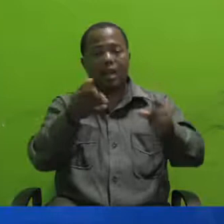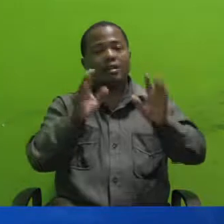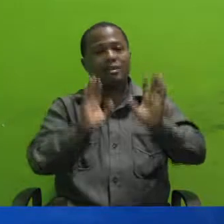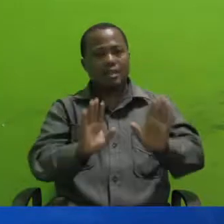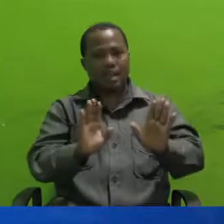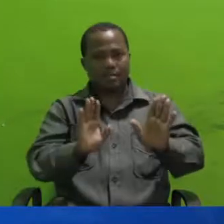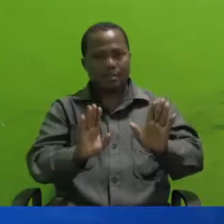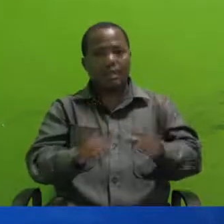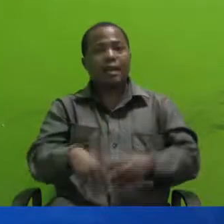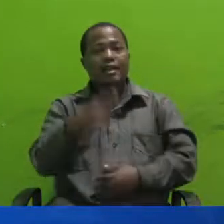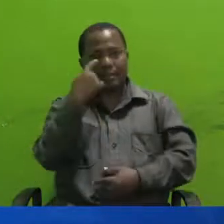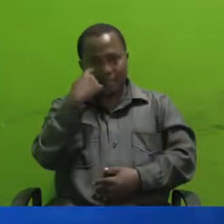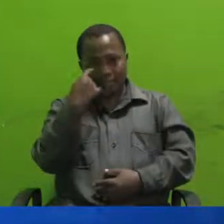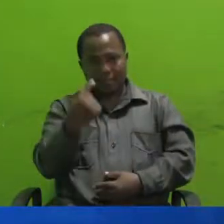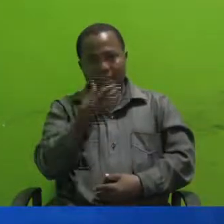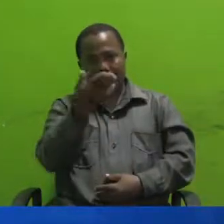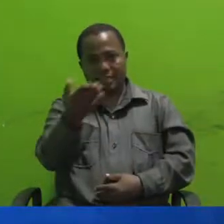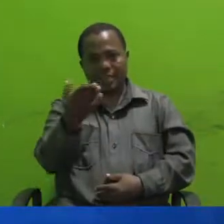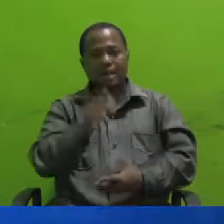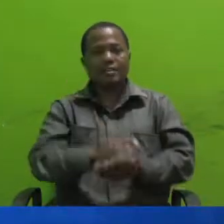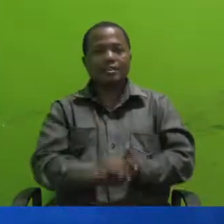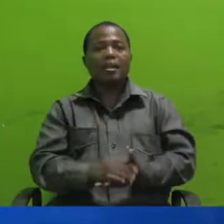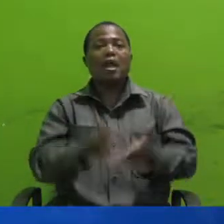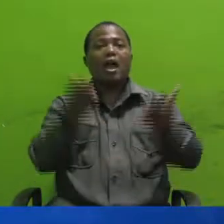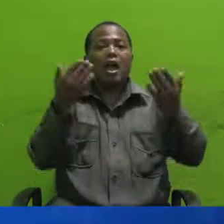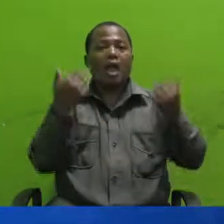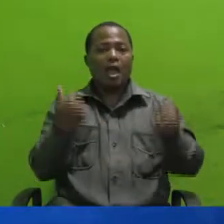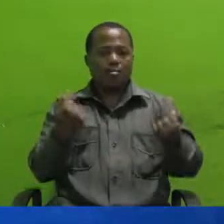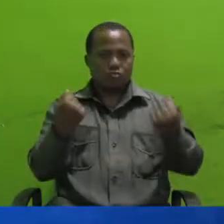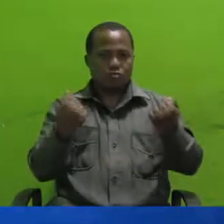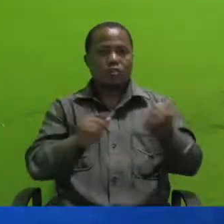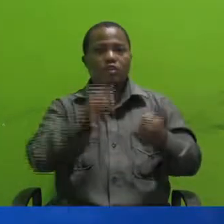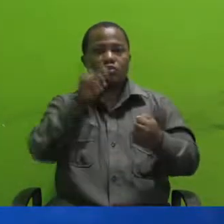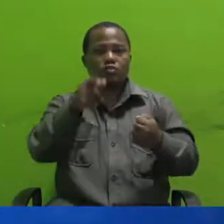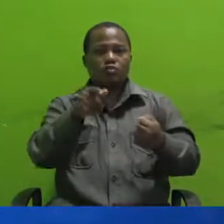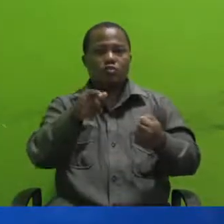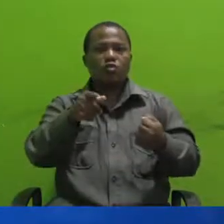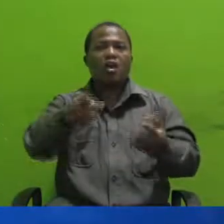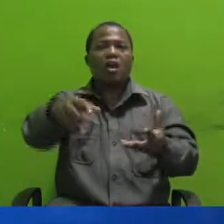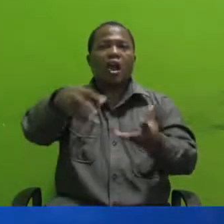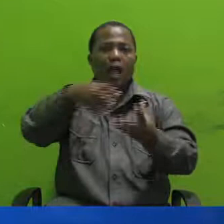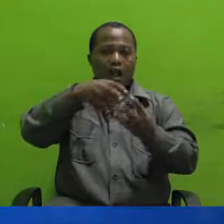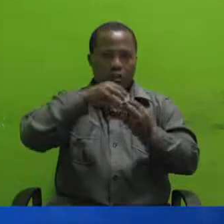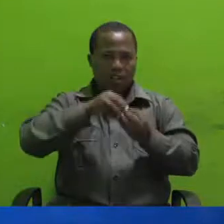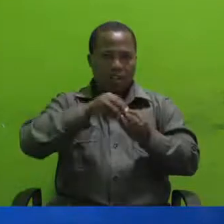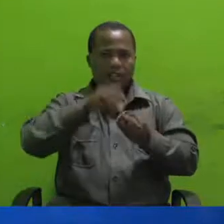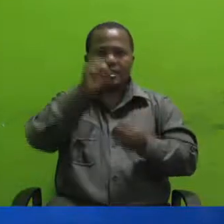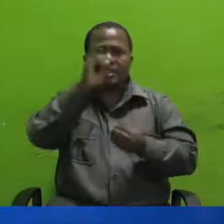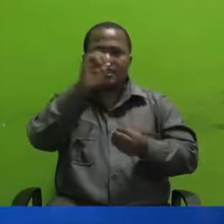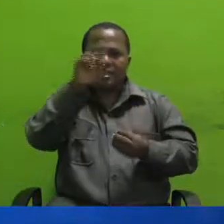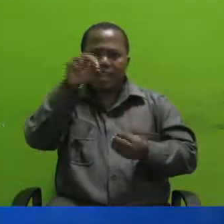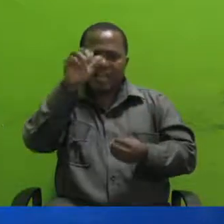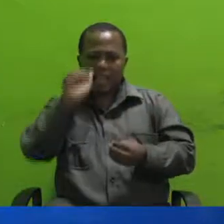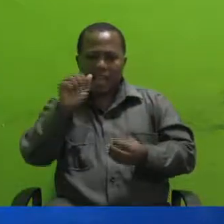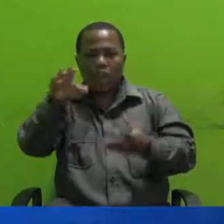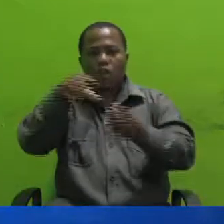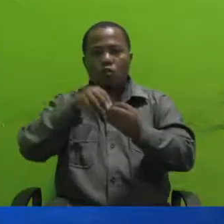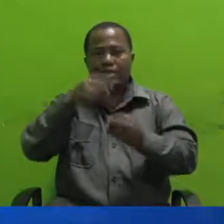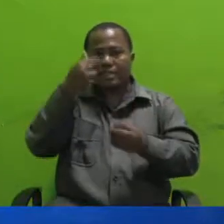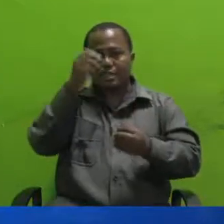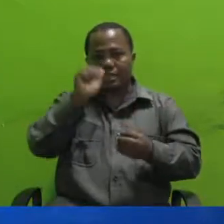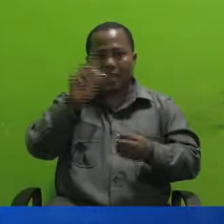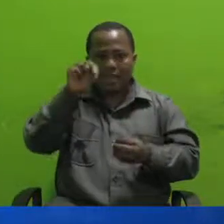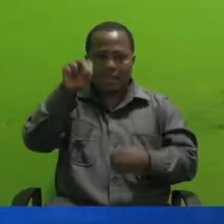is done, and you can see that we were able to calculate sine A and